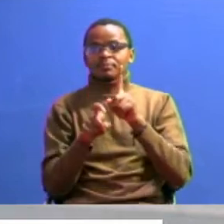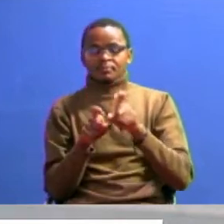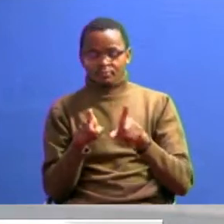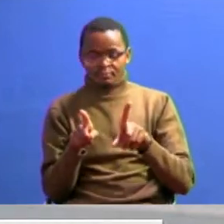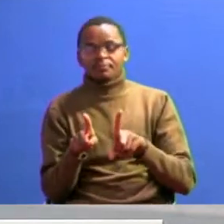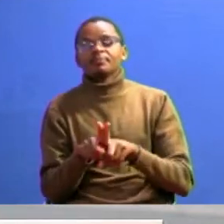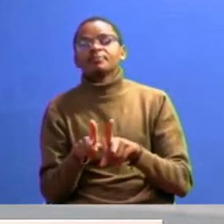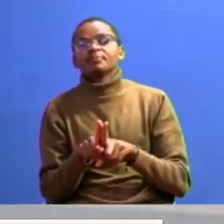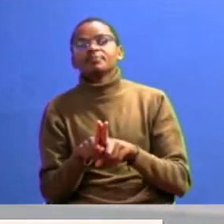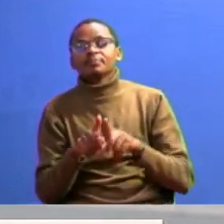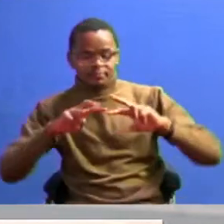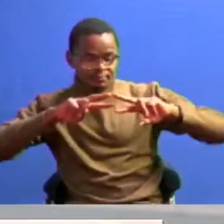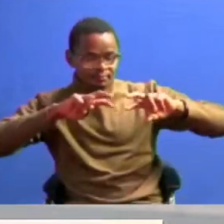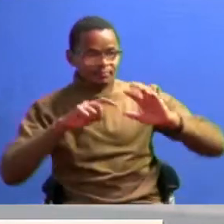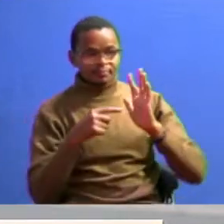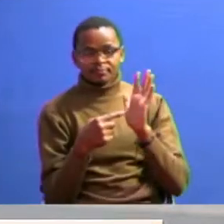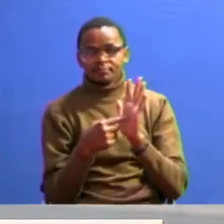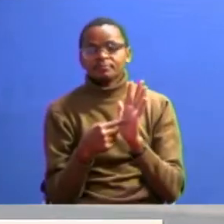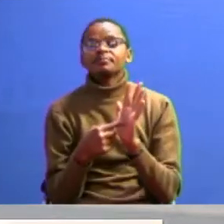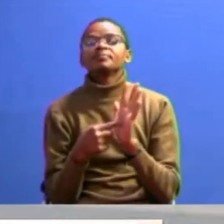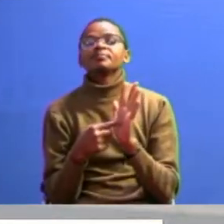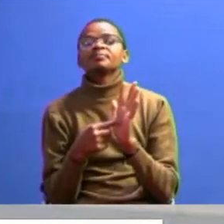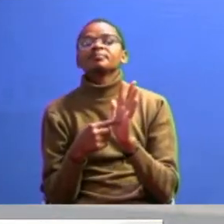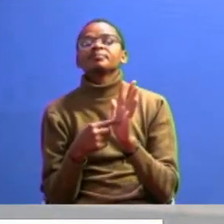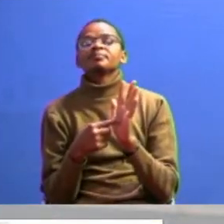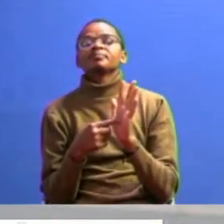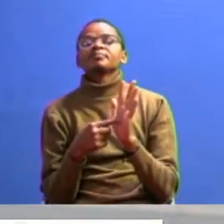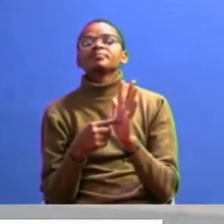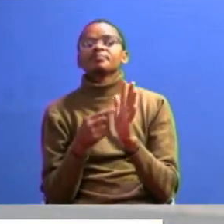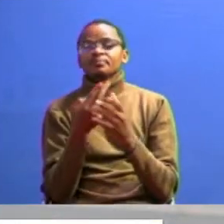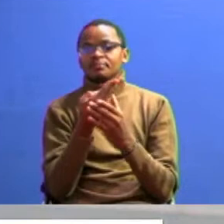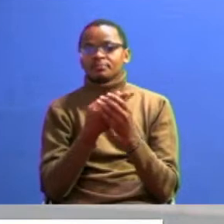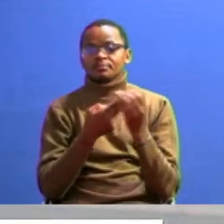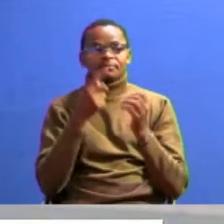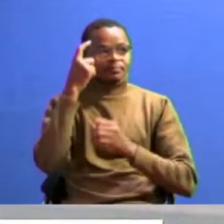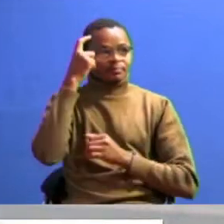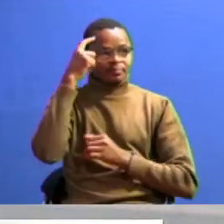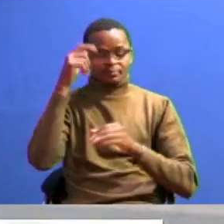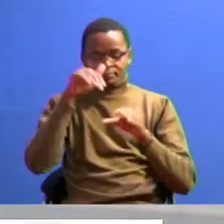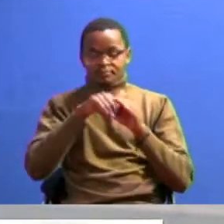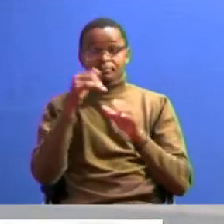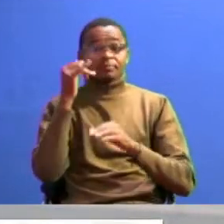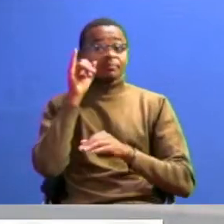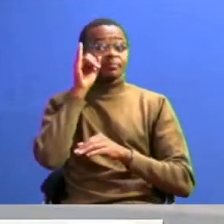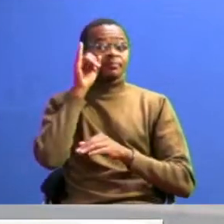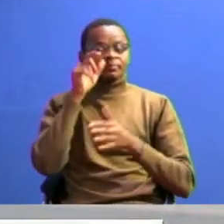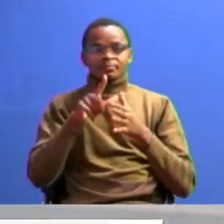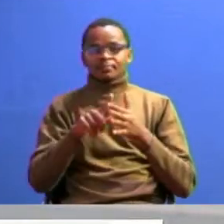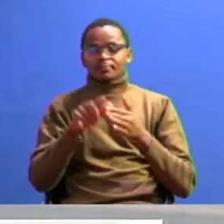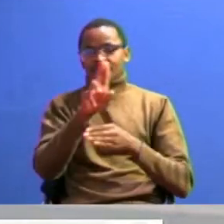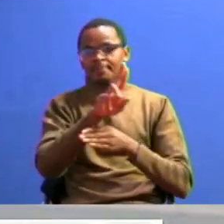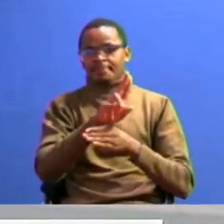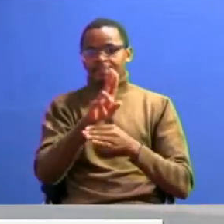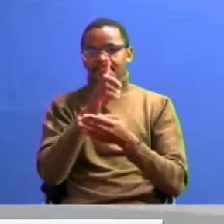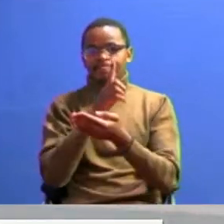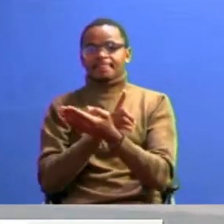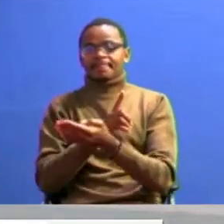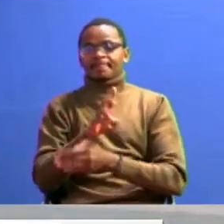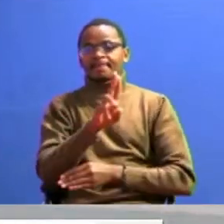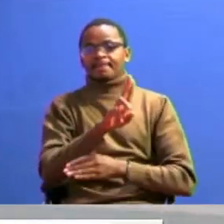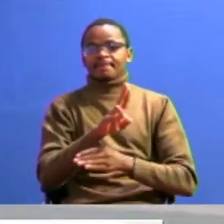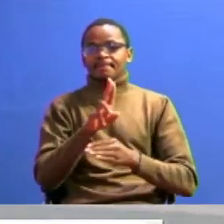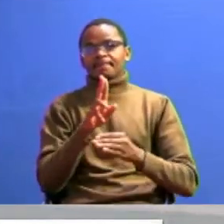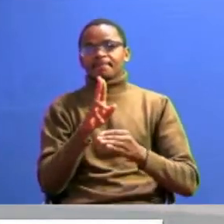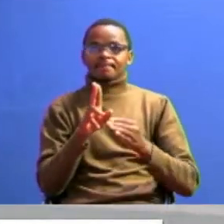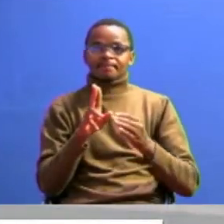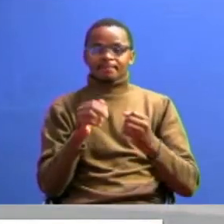say that research has shown that both mental illnesses and substance use disorders tend